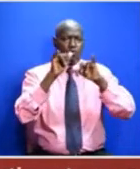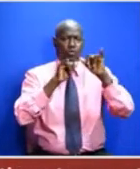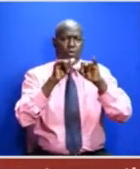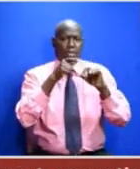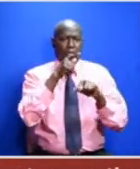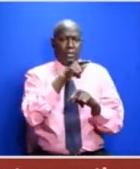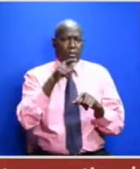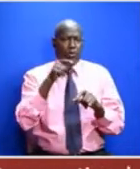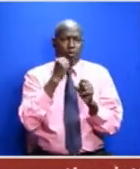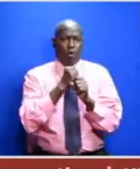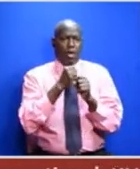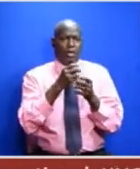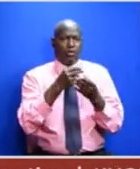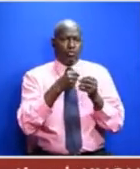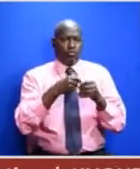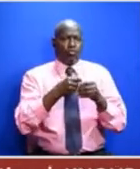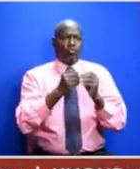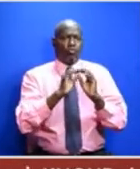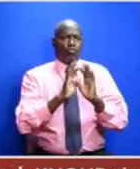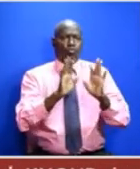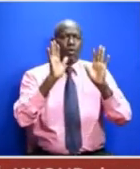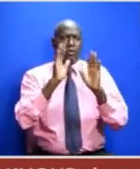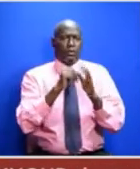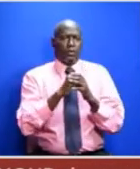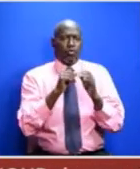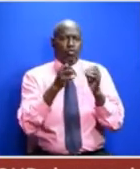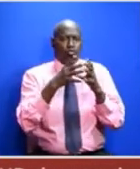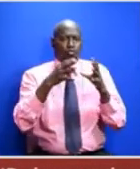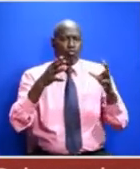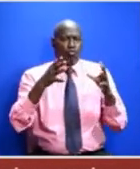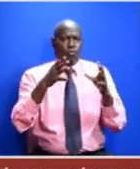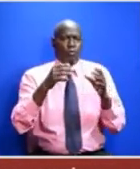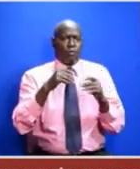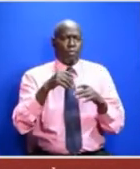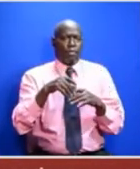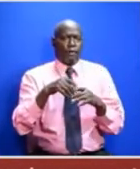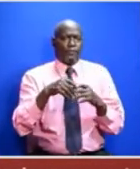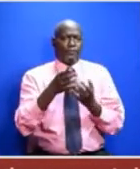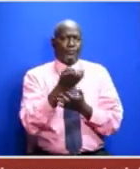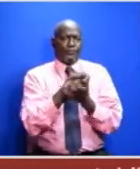hizi ni zenyu, sio kupanua uchumi wa Kenya peke yake,